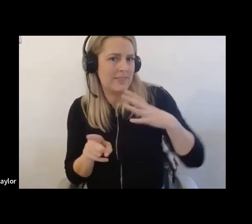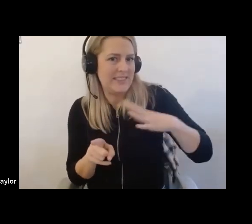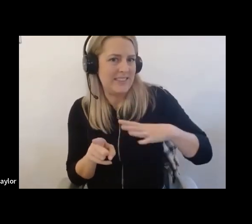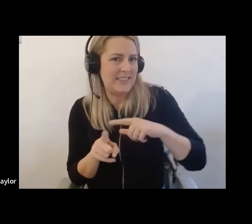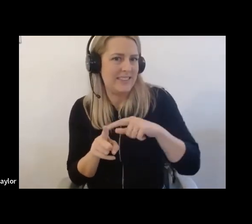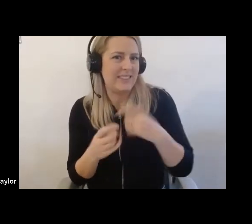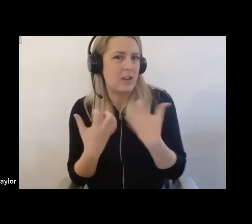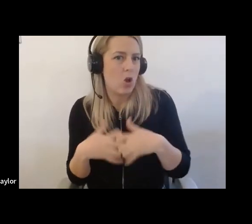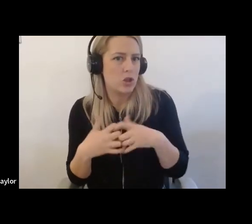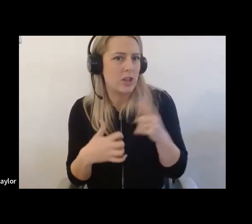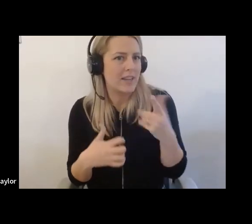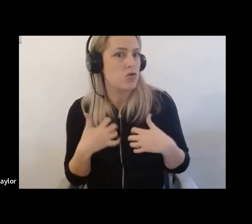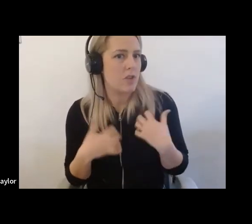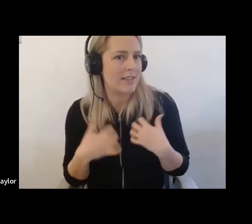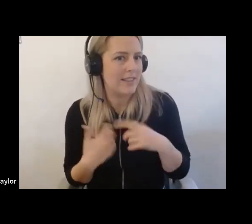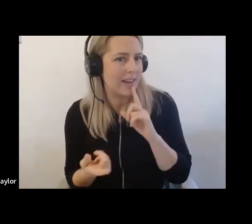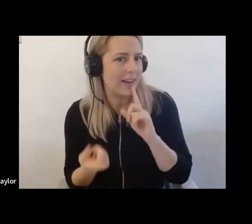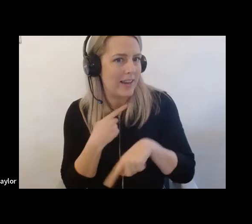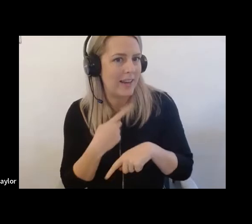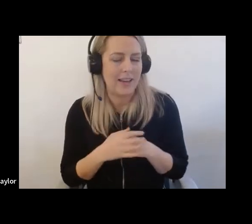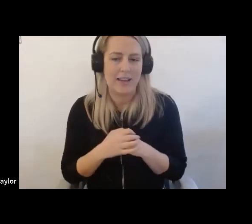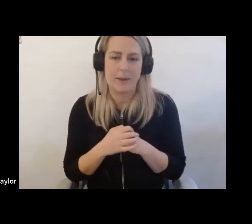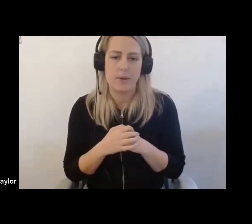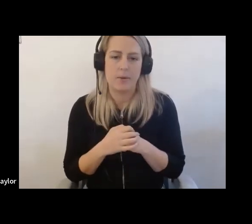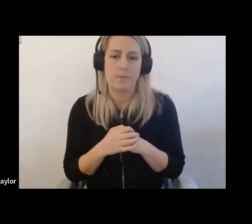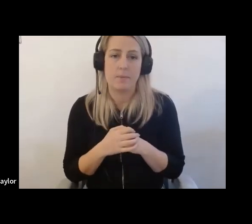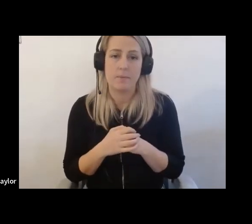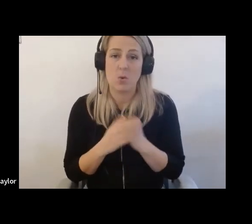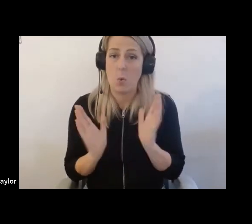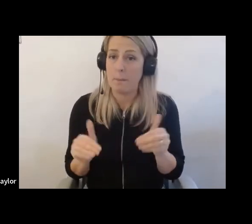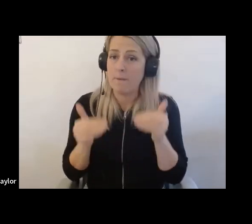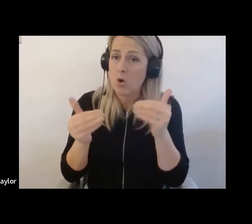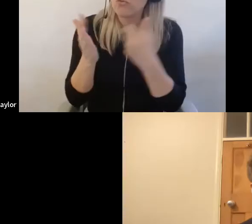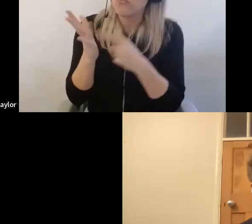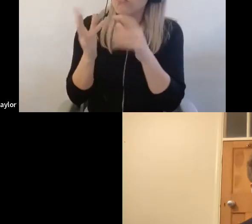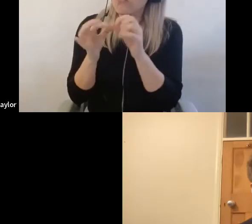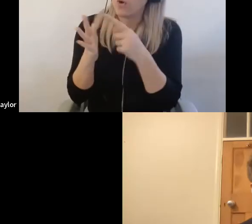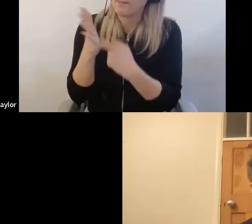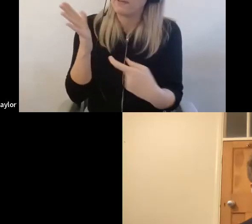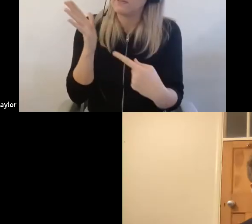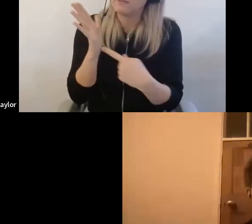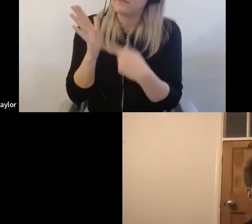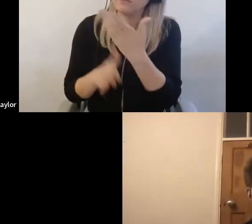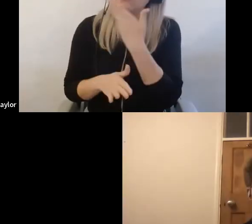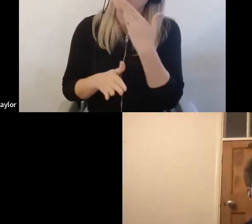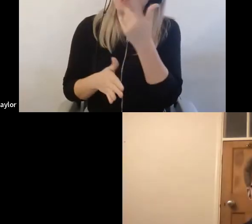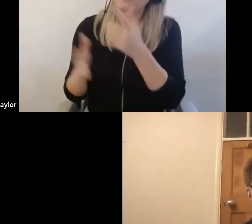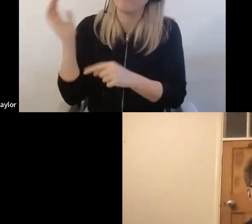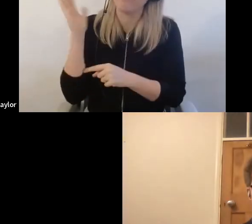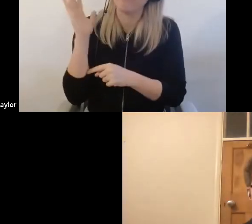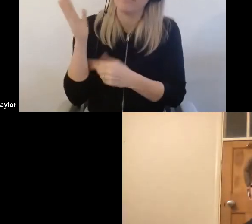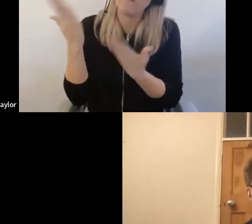isn't it? So to move on, I'd love Robert to speak from Policy Connect.